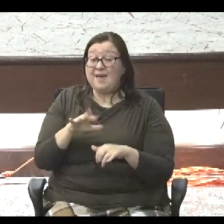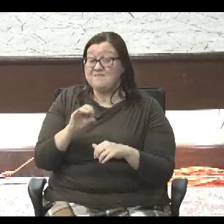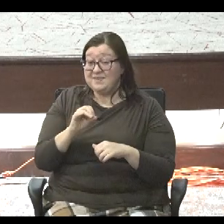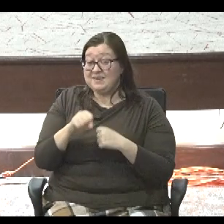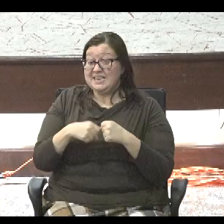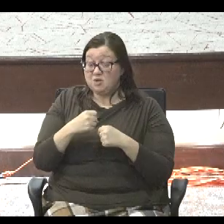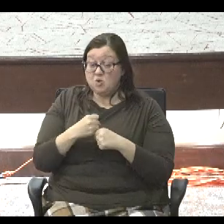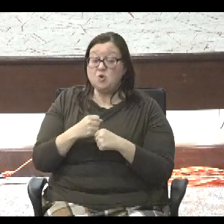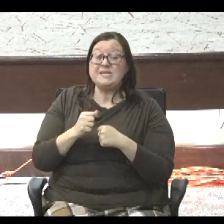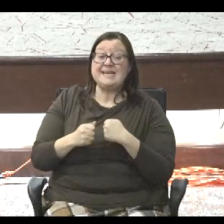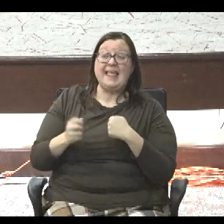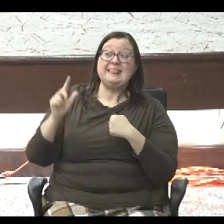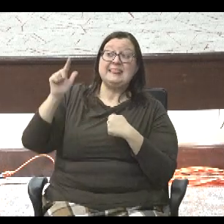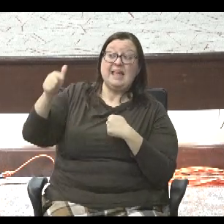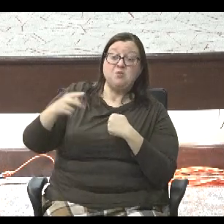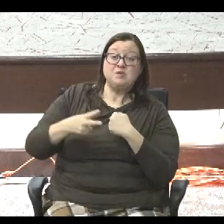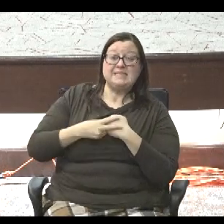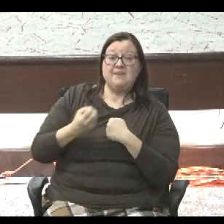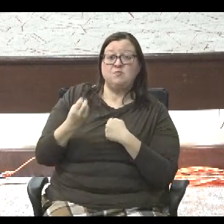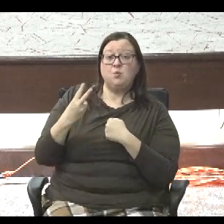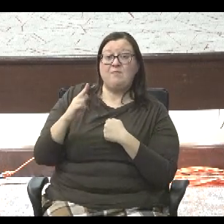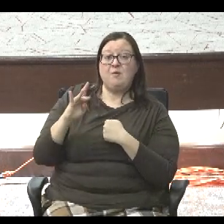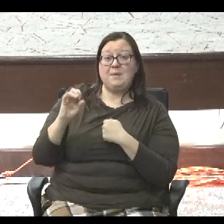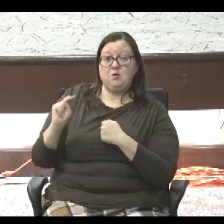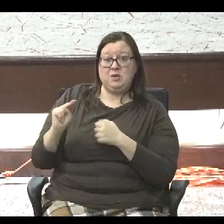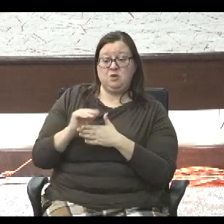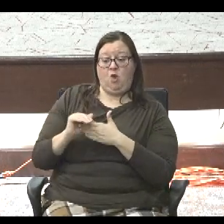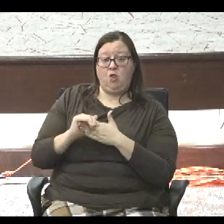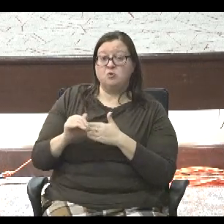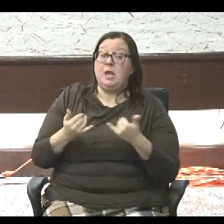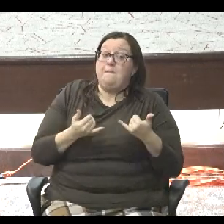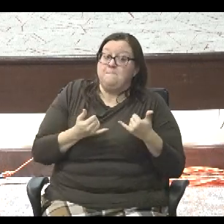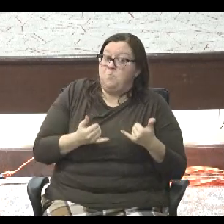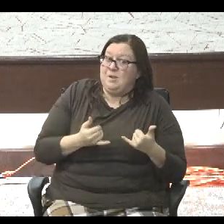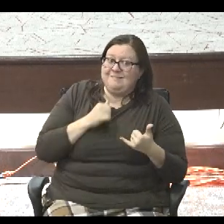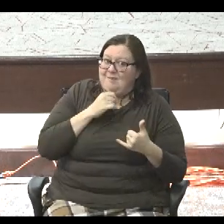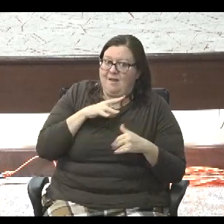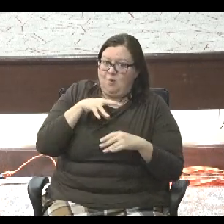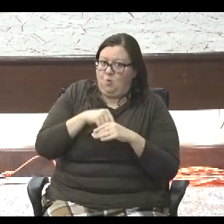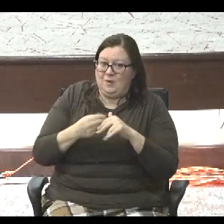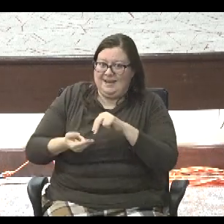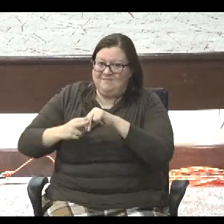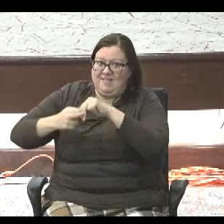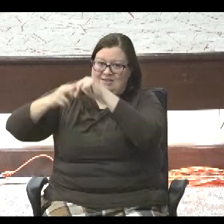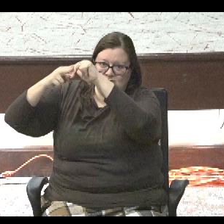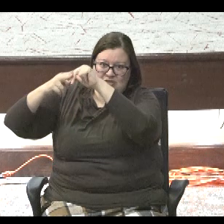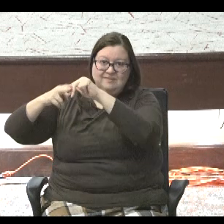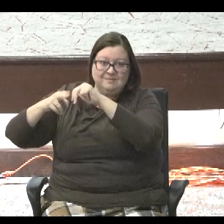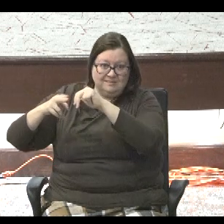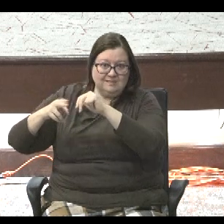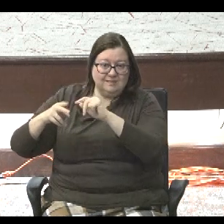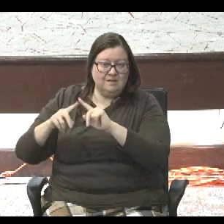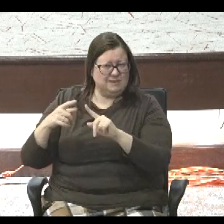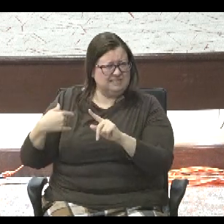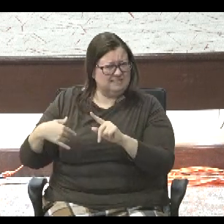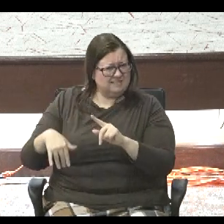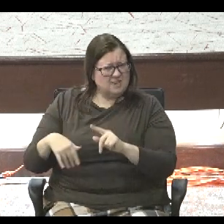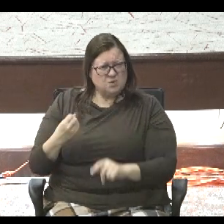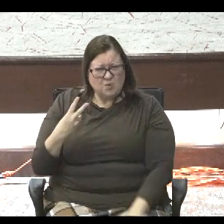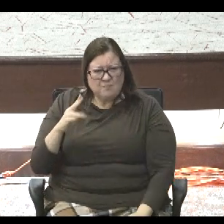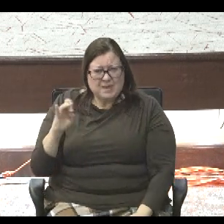street reconstruction cost. And that's in present dollars, and that doesn't account for inflation. But that is a huge